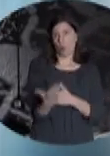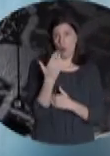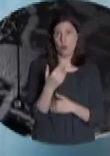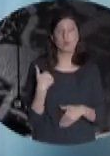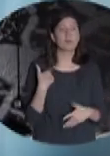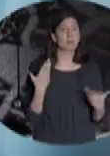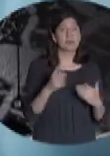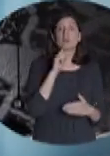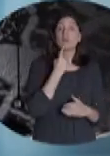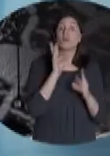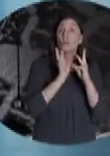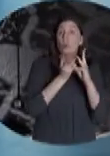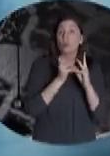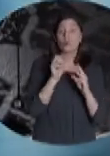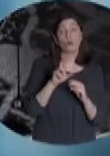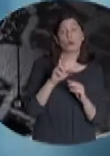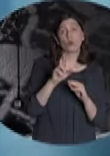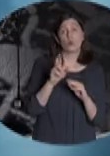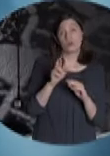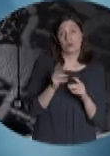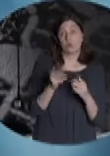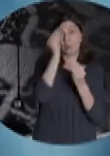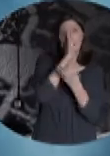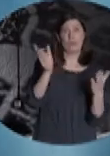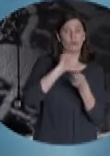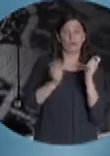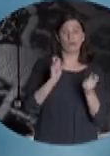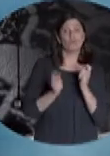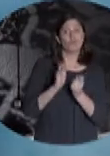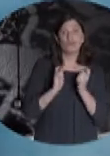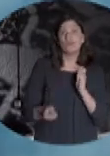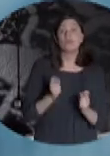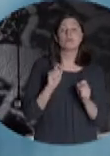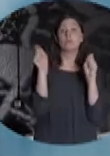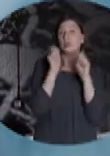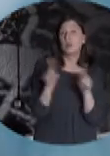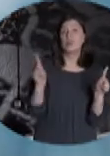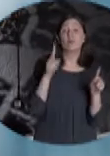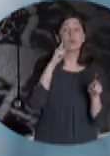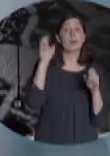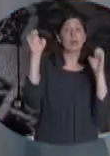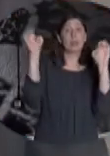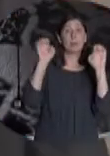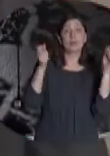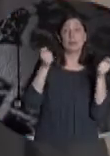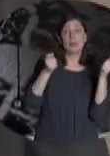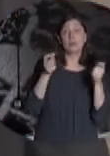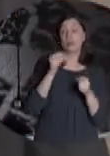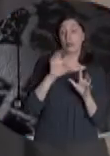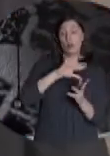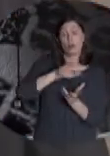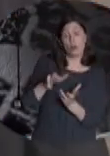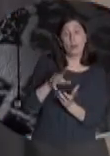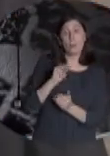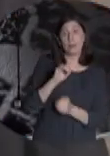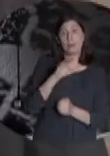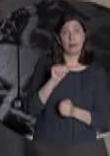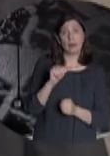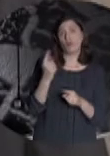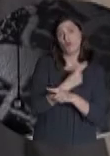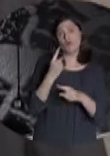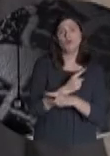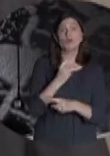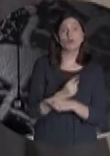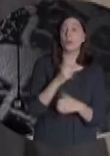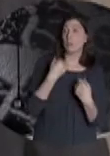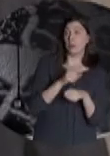things going on, information changes constantly. Yeah. Updates come from emergency management, from the local media on a regular basis. Just make